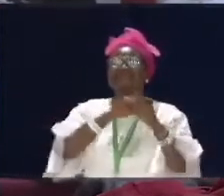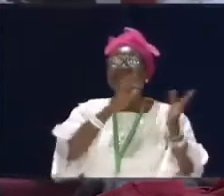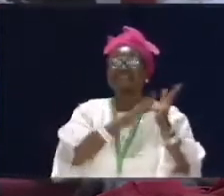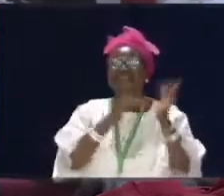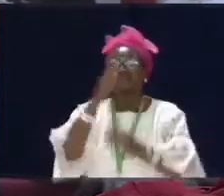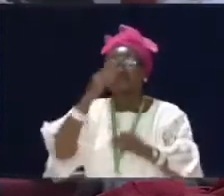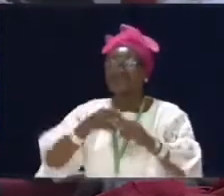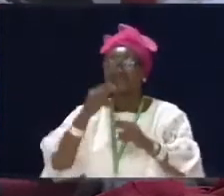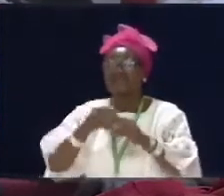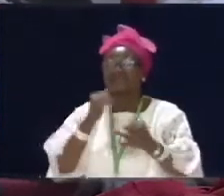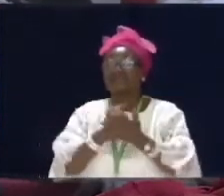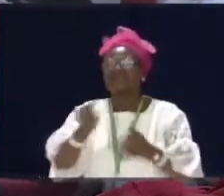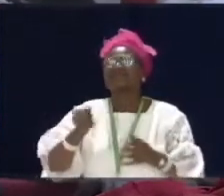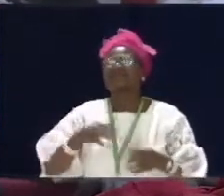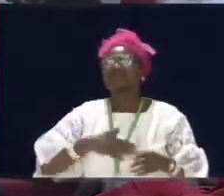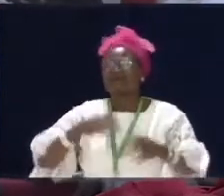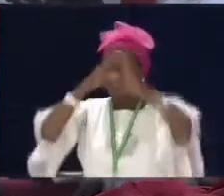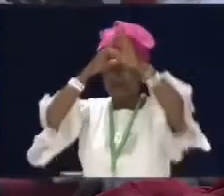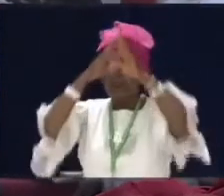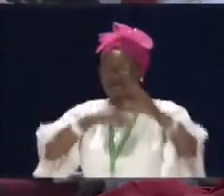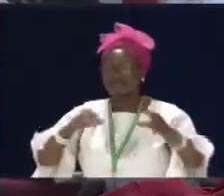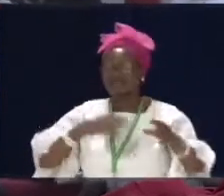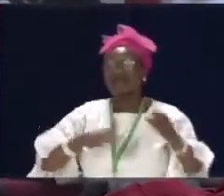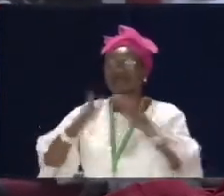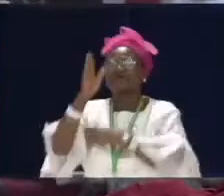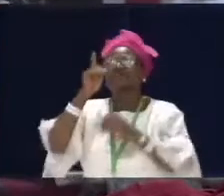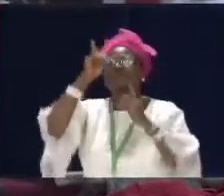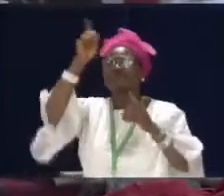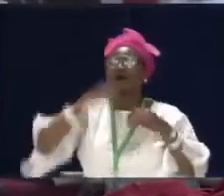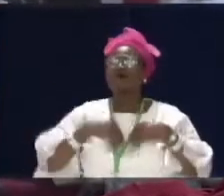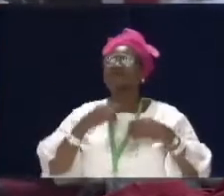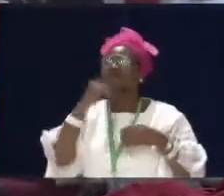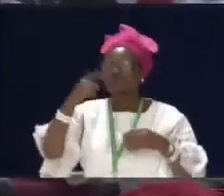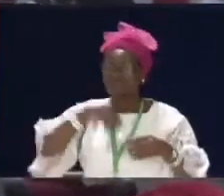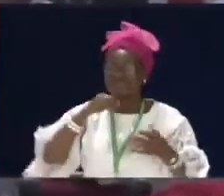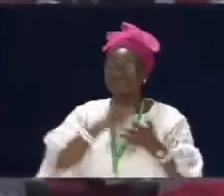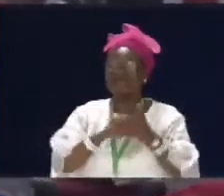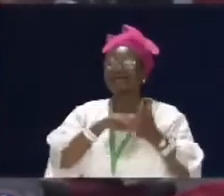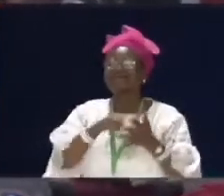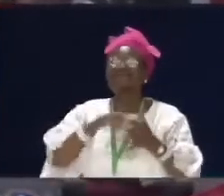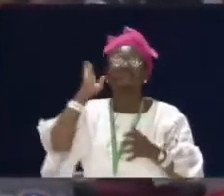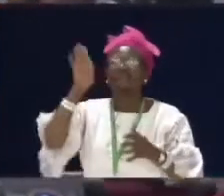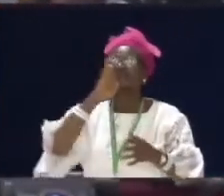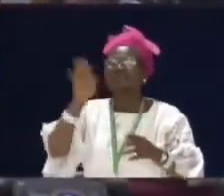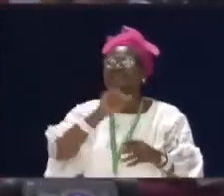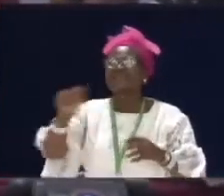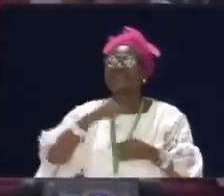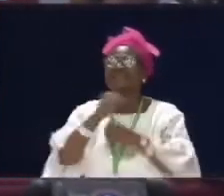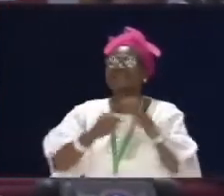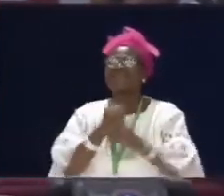My Father, my God, you have told me that this will be a year of many opportunities.